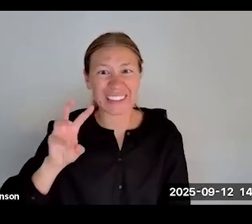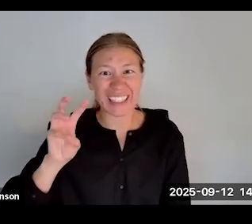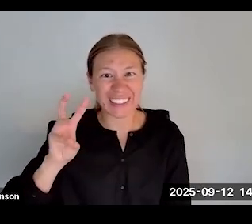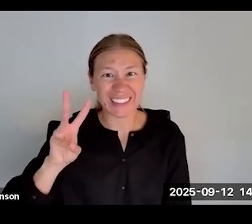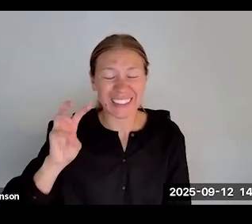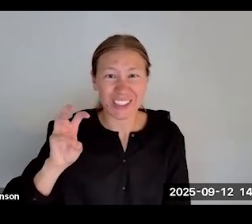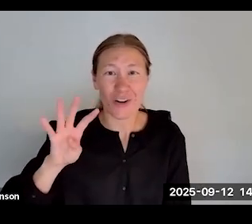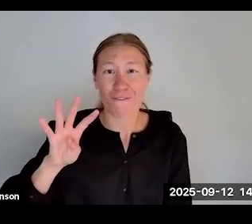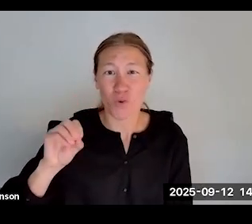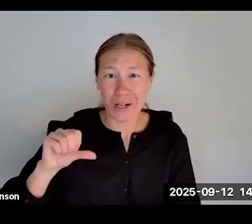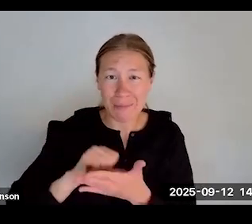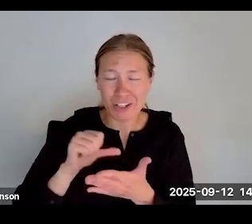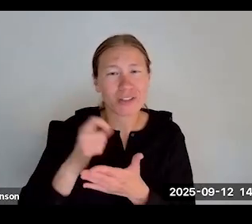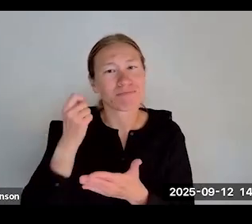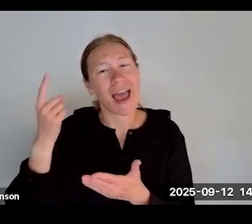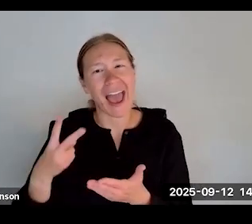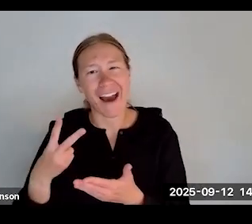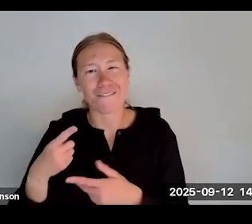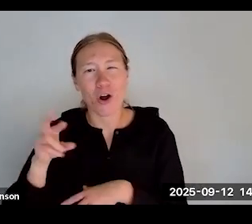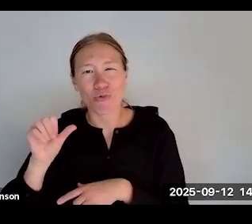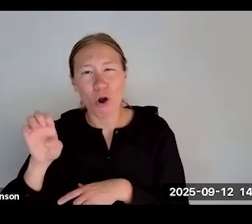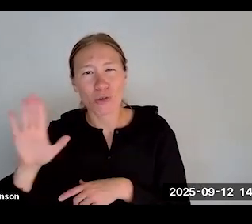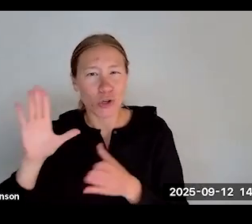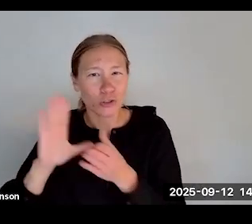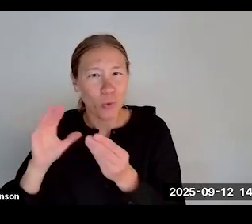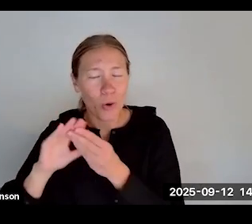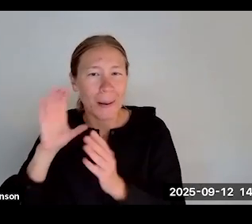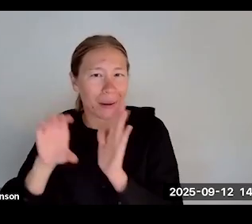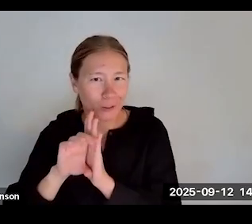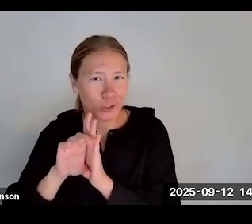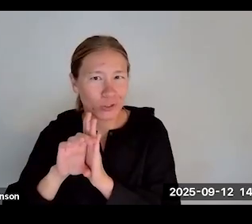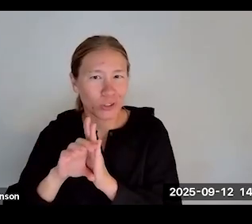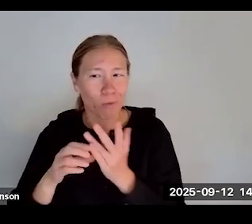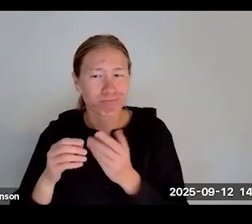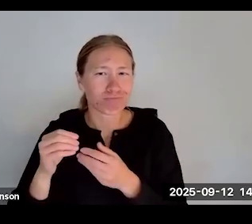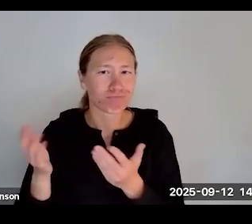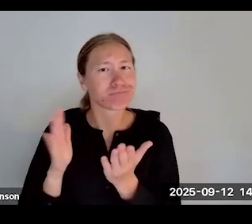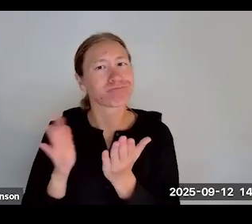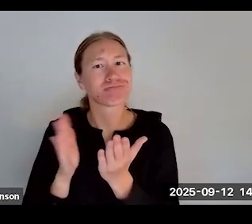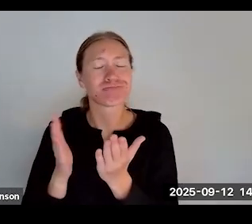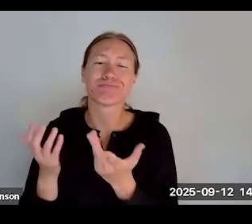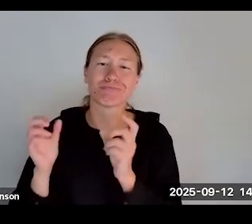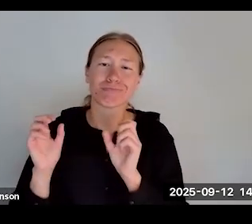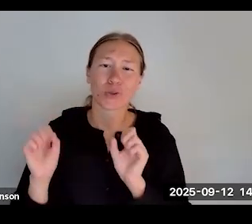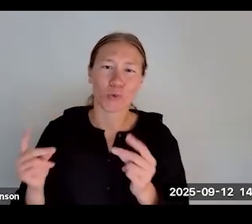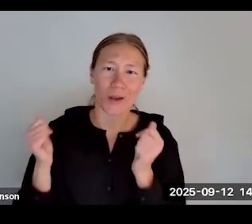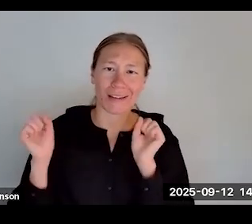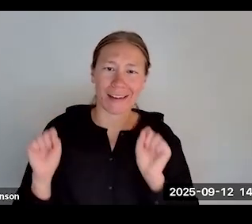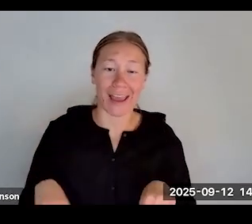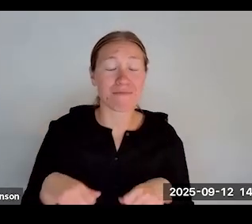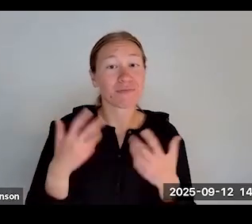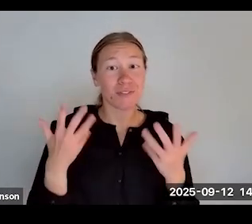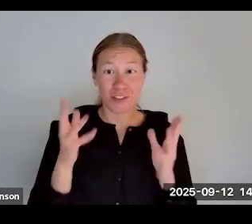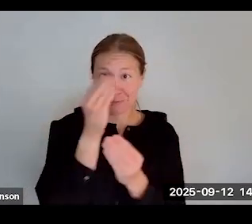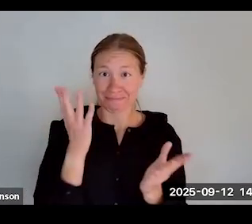full-page illustrations for Rose's storyline, so it goes by pretty quickly. As I said, this book was made into a movie,